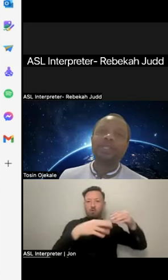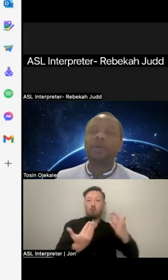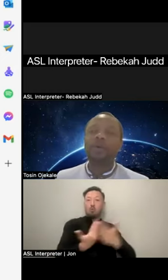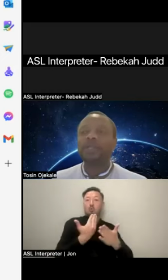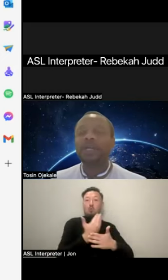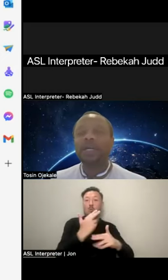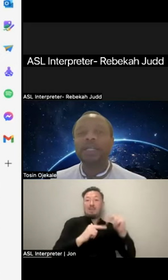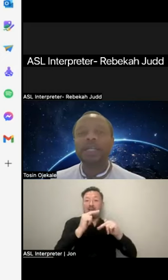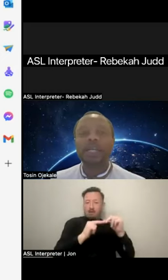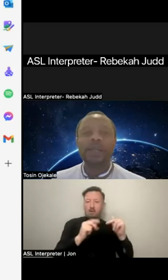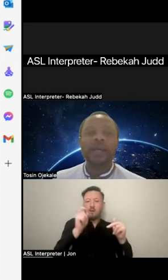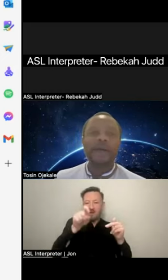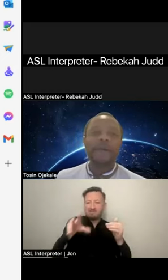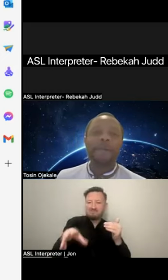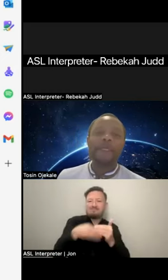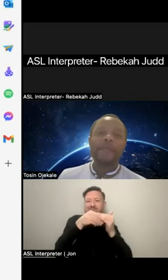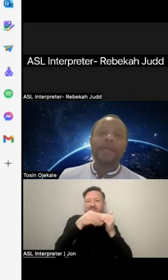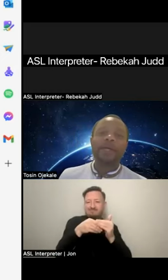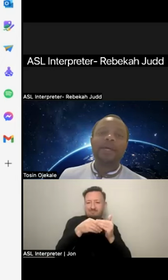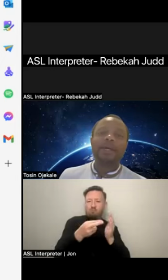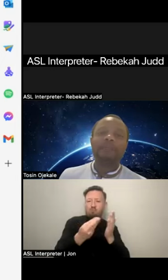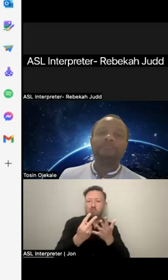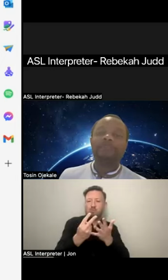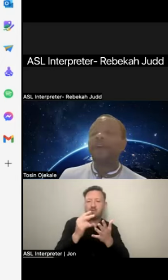what's it called? The